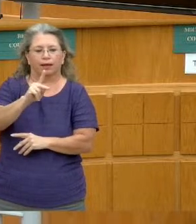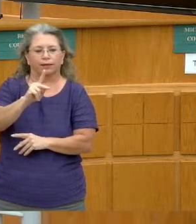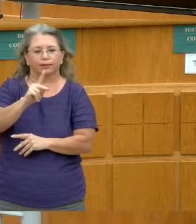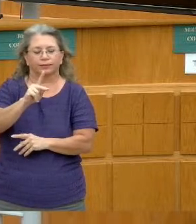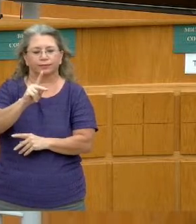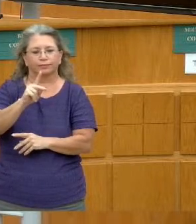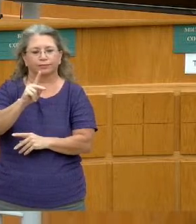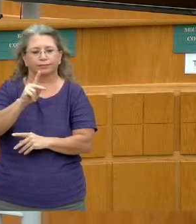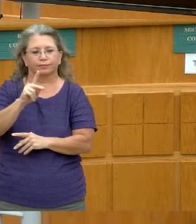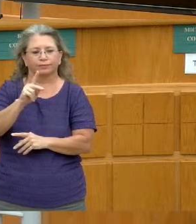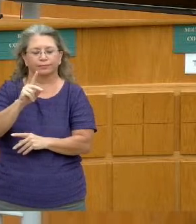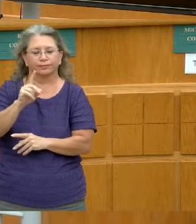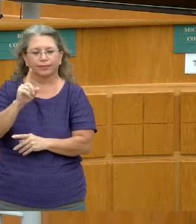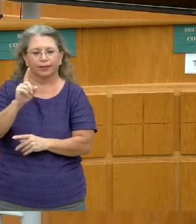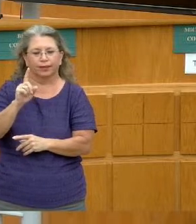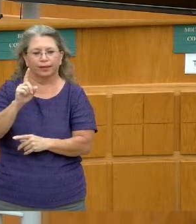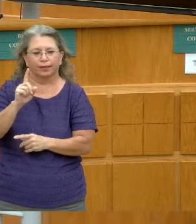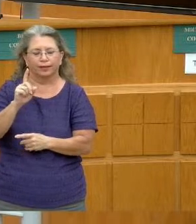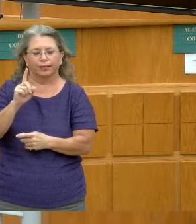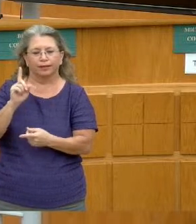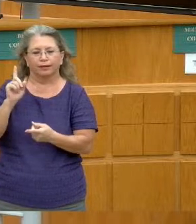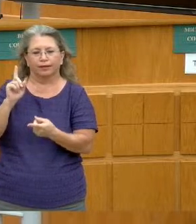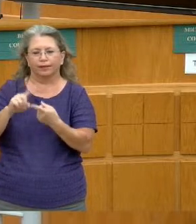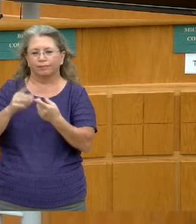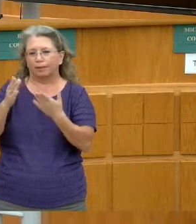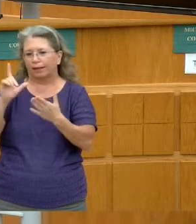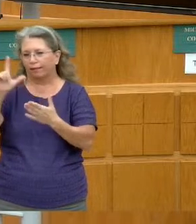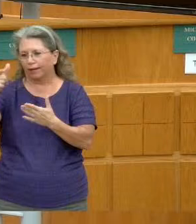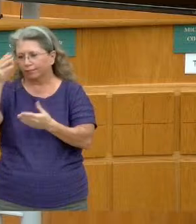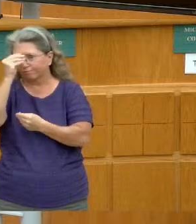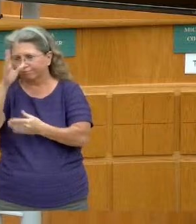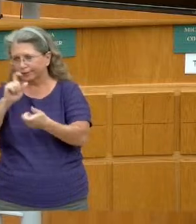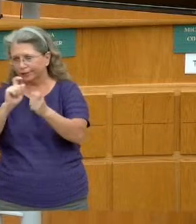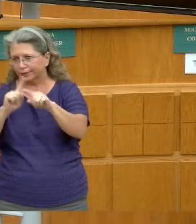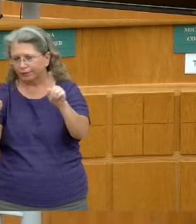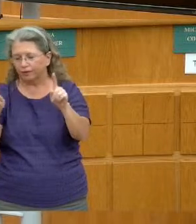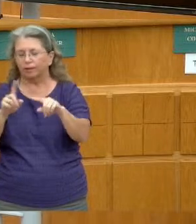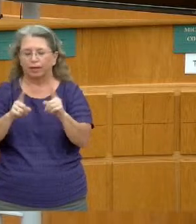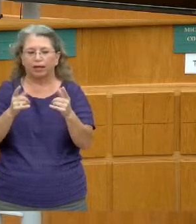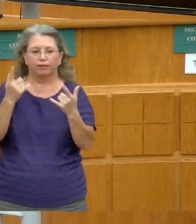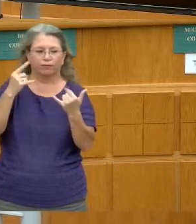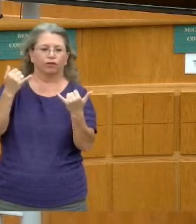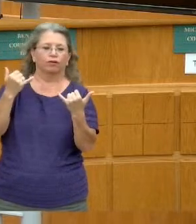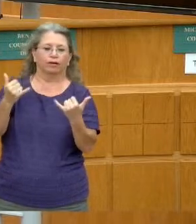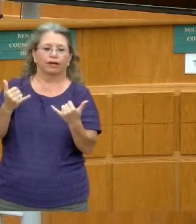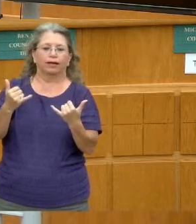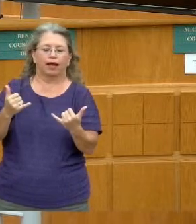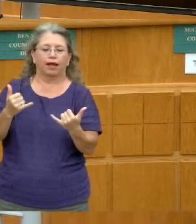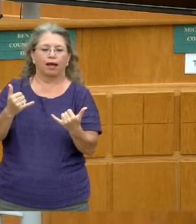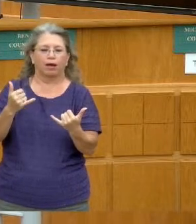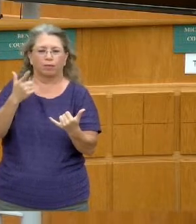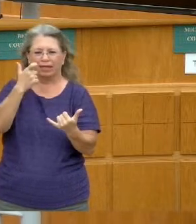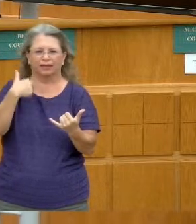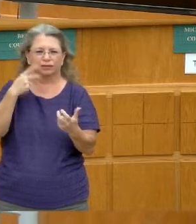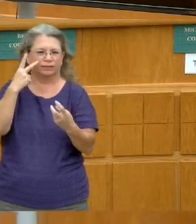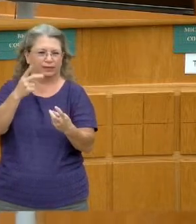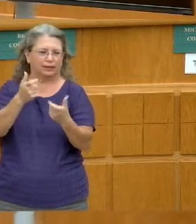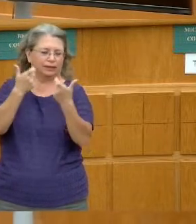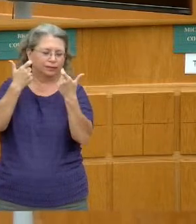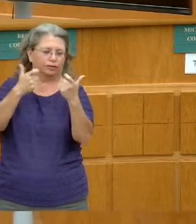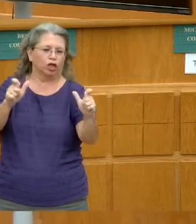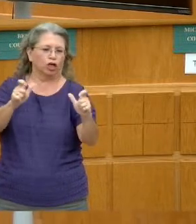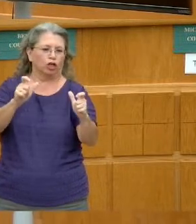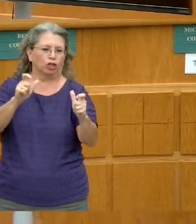notice, but because of our condition here in Nueces County with the large number of cases that we've seen, really for the past